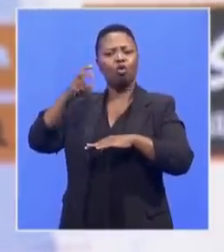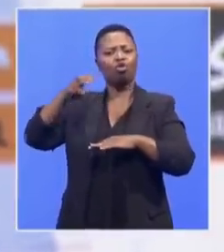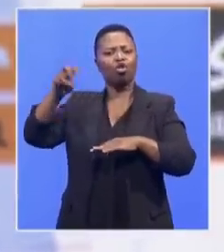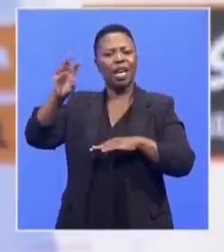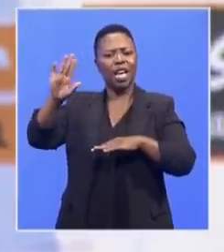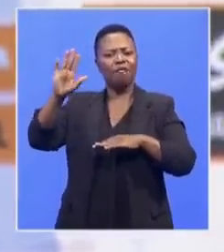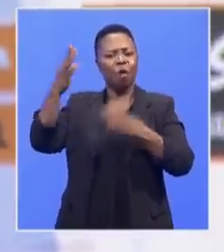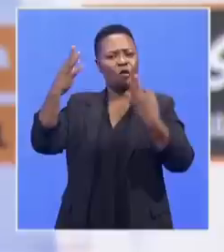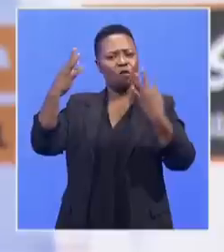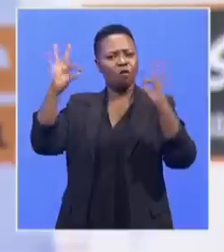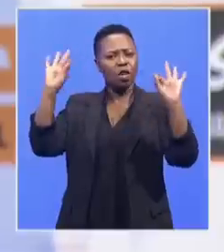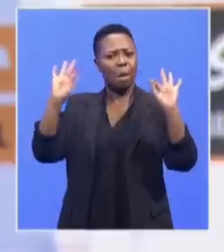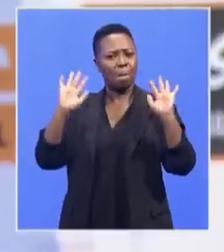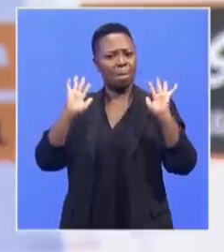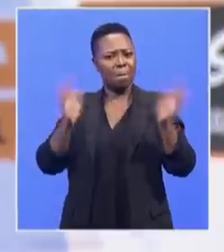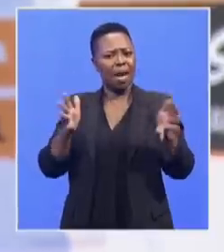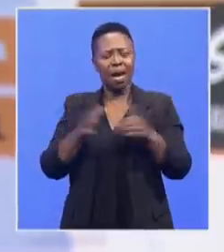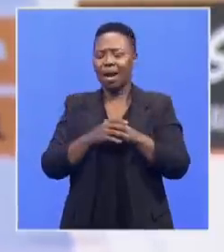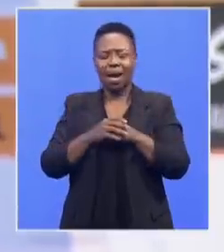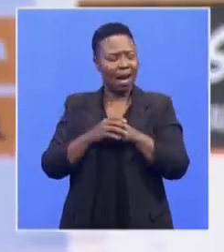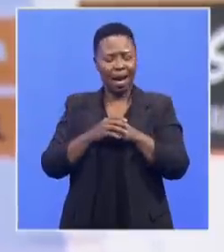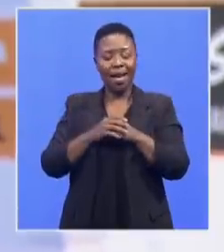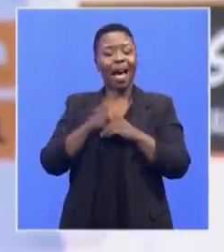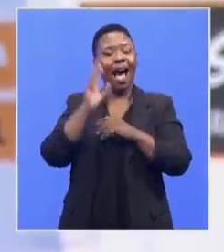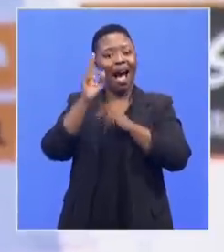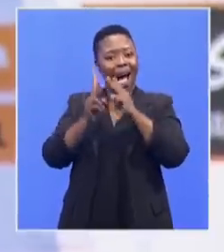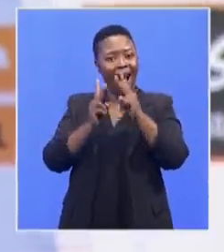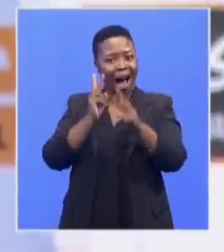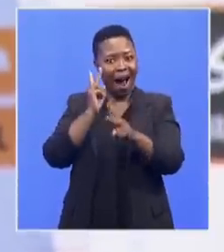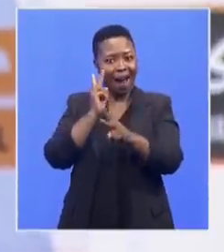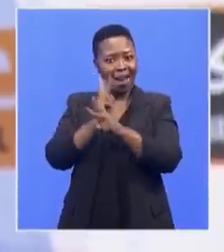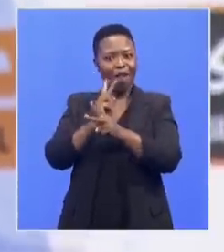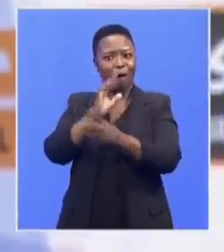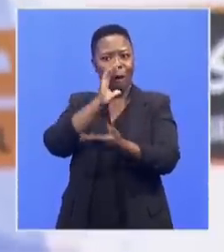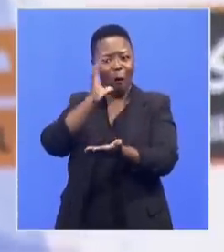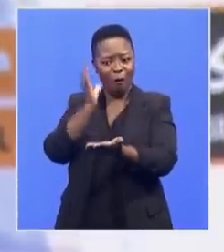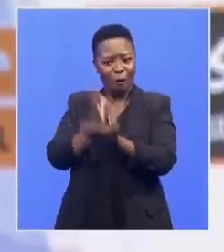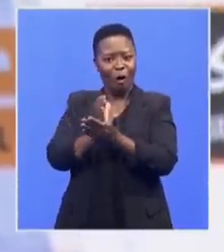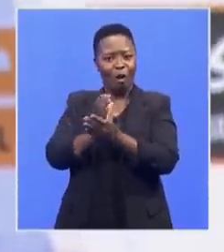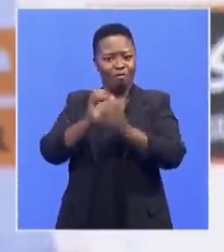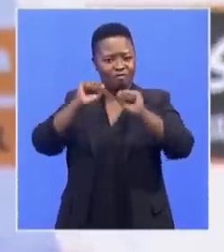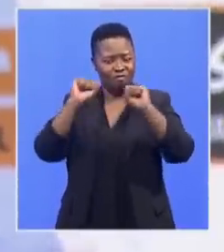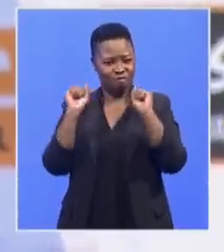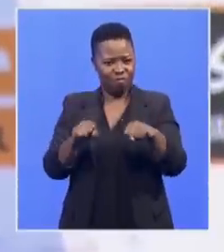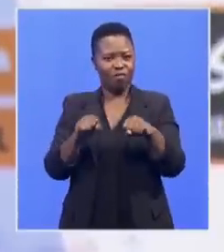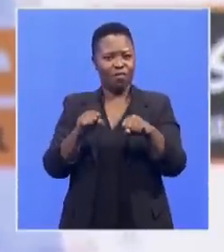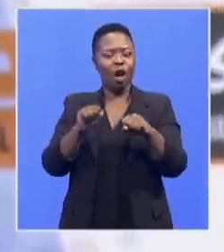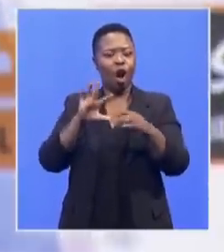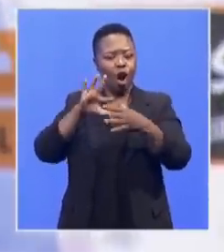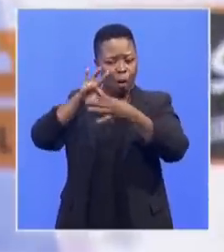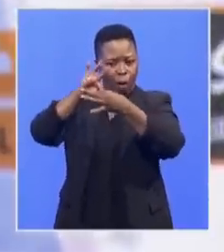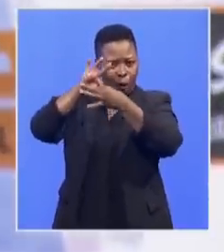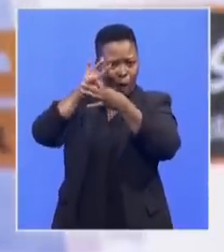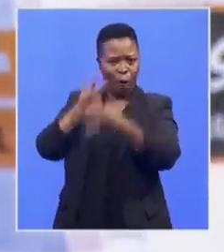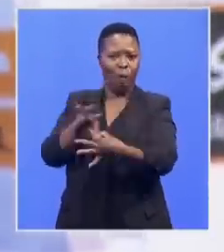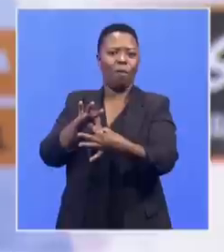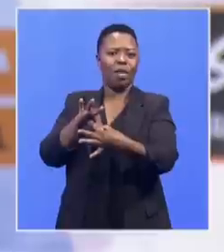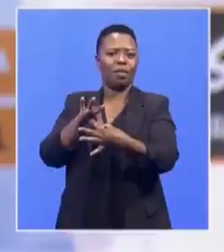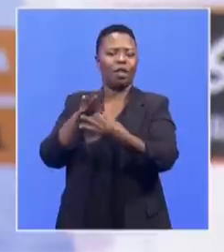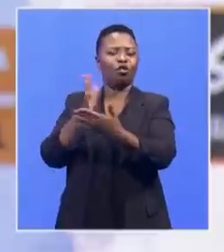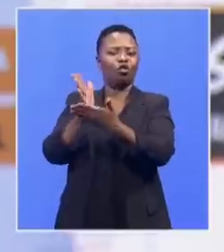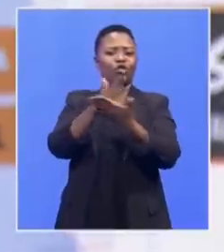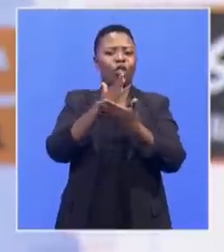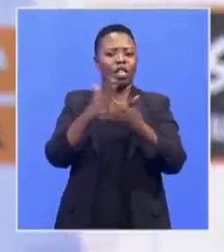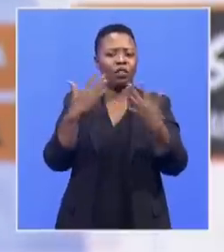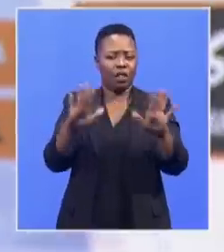but we also reaffirm our shared commitment to the promise